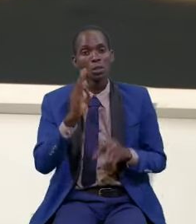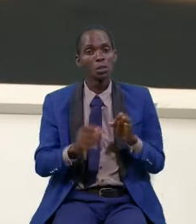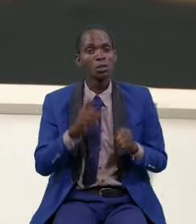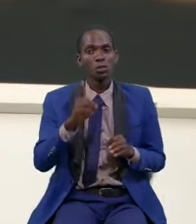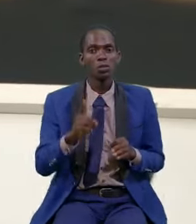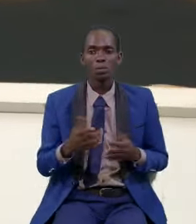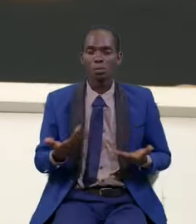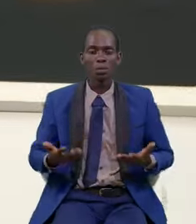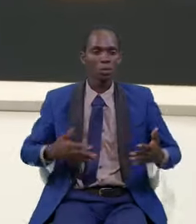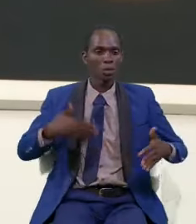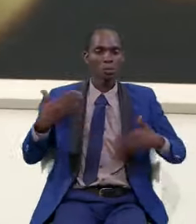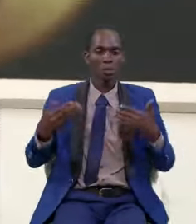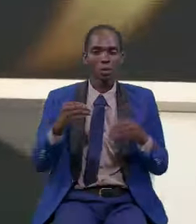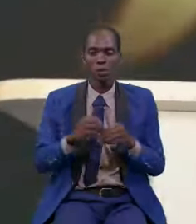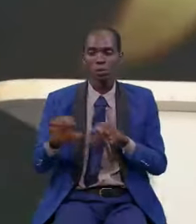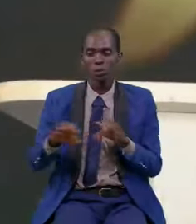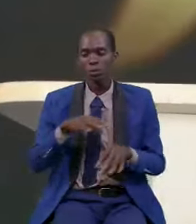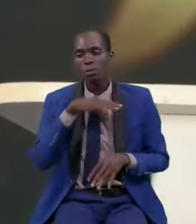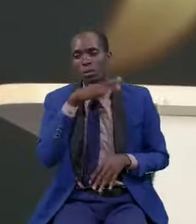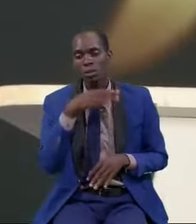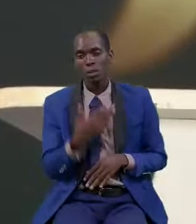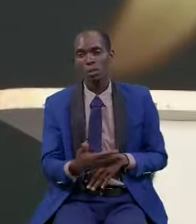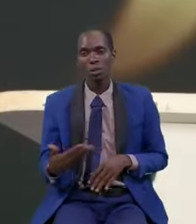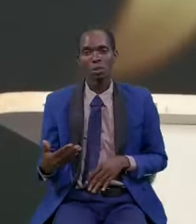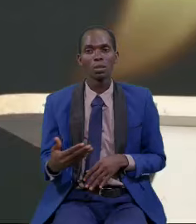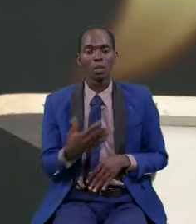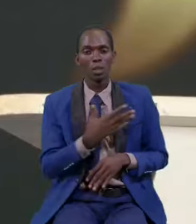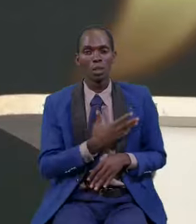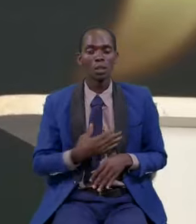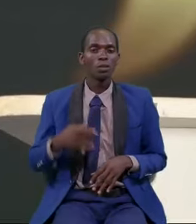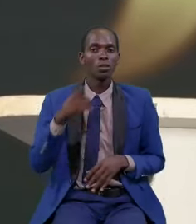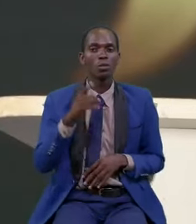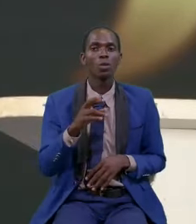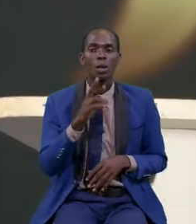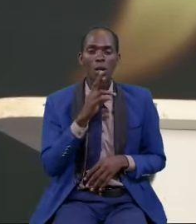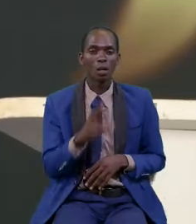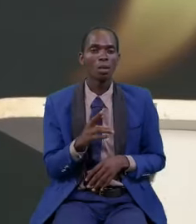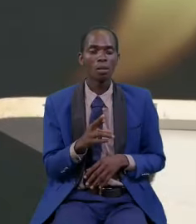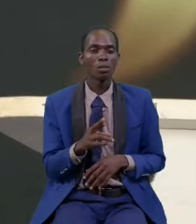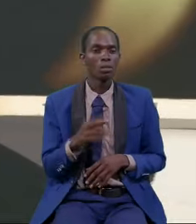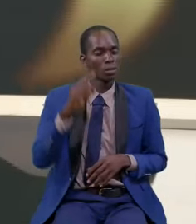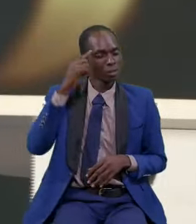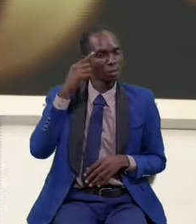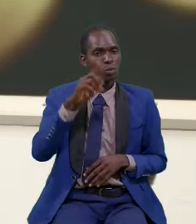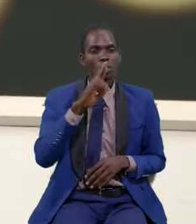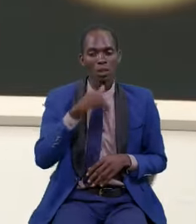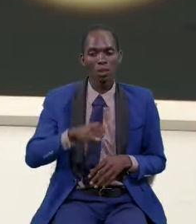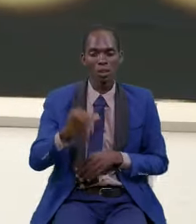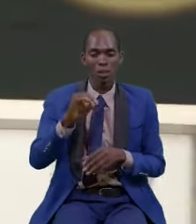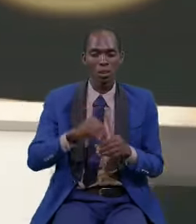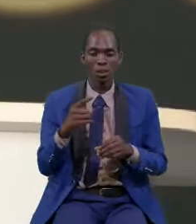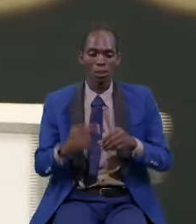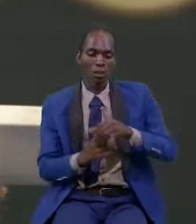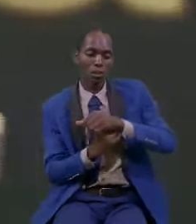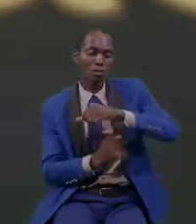iniquity, and you are boasting yourself to be in the foundation, you'll be